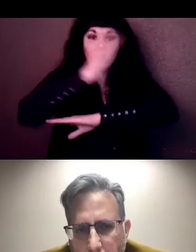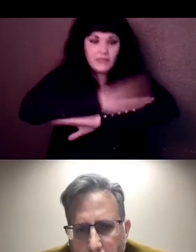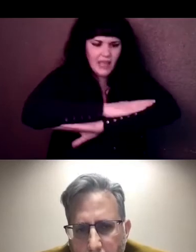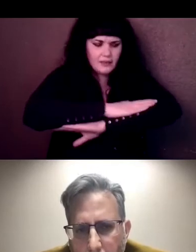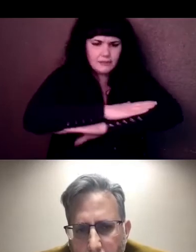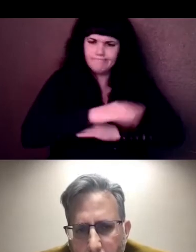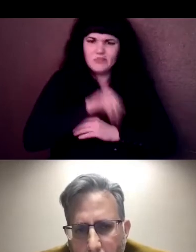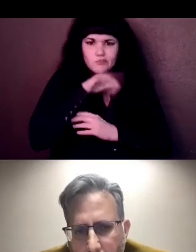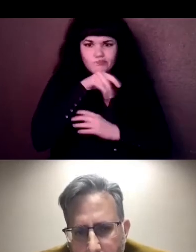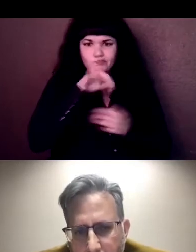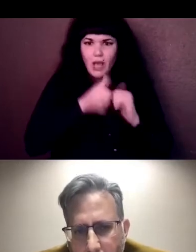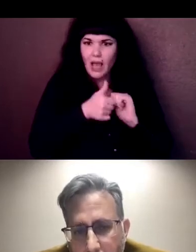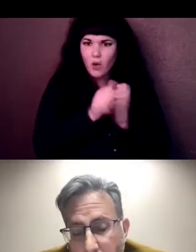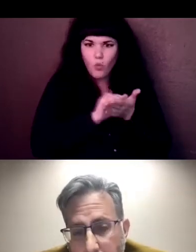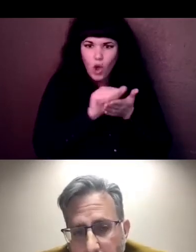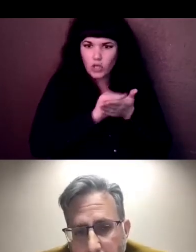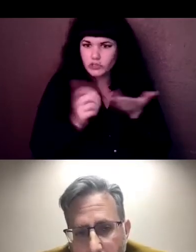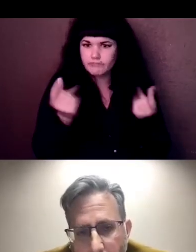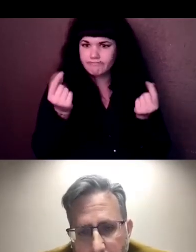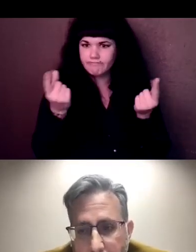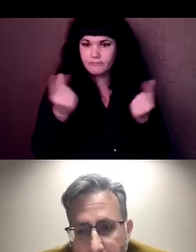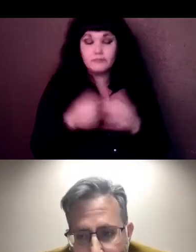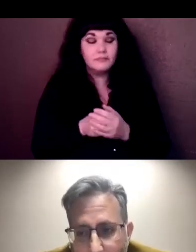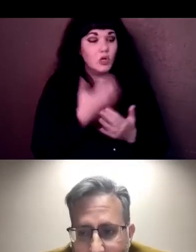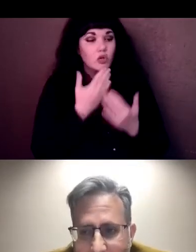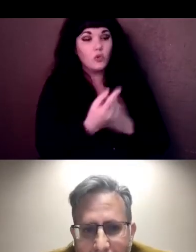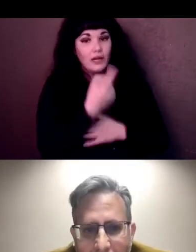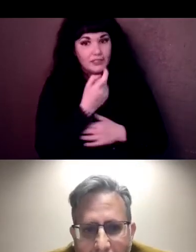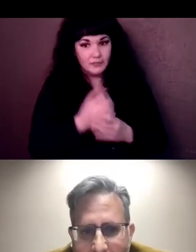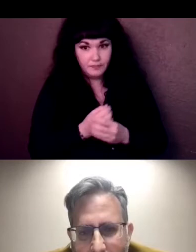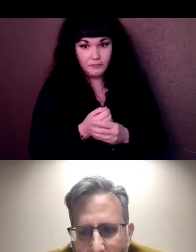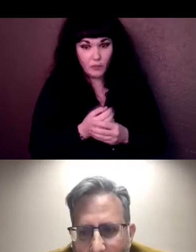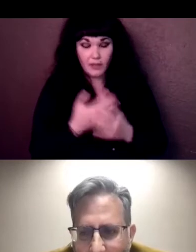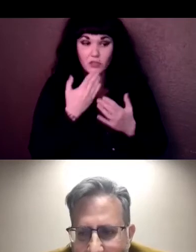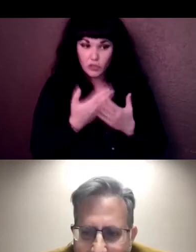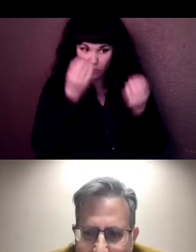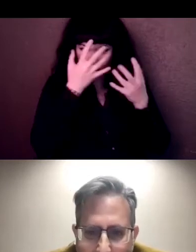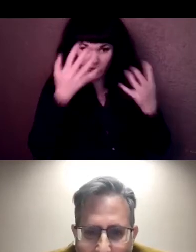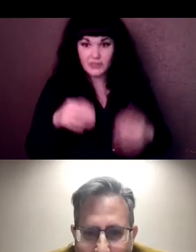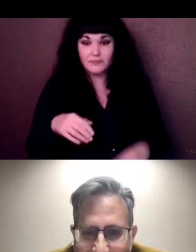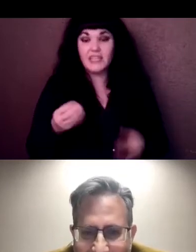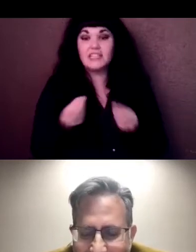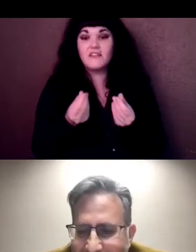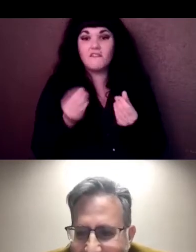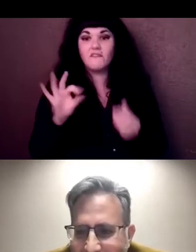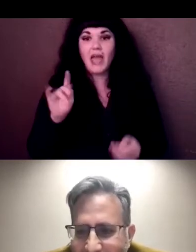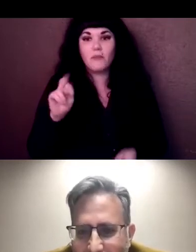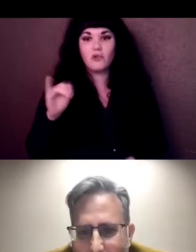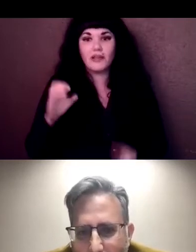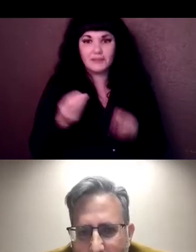Good question. Well, the good news is that because it's a fabric, it can be washed, and it should be washed.